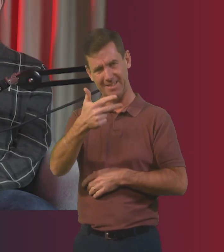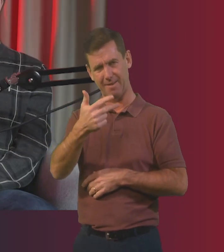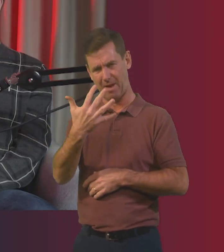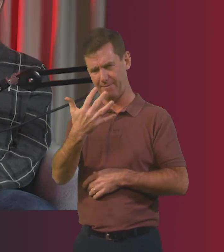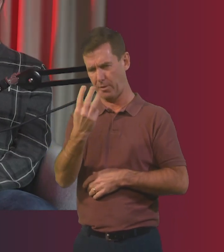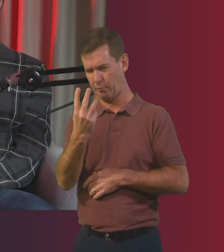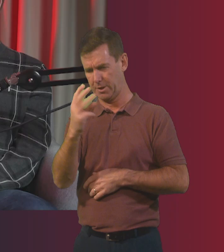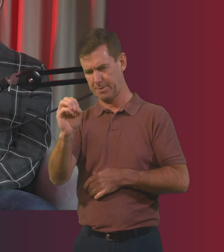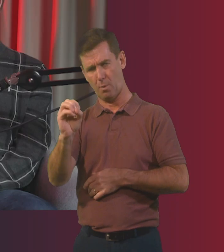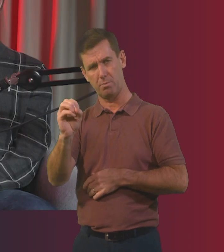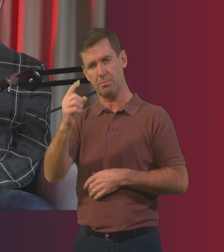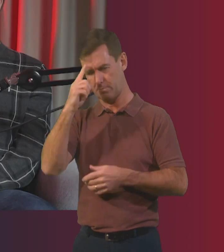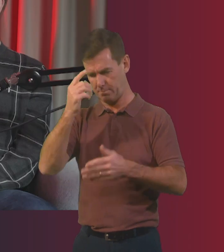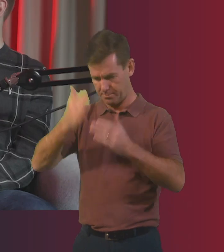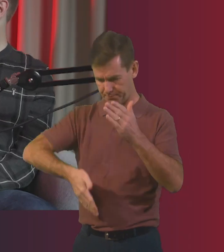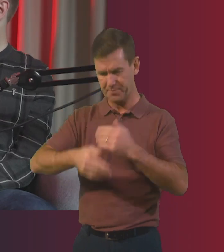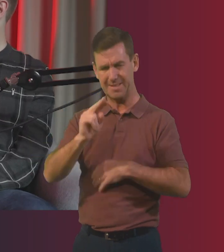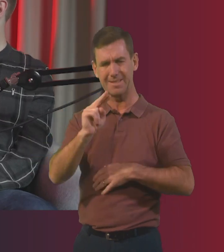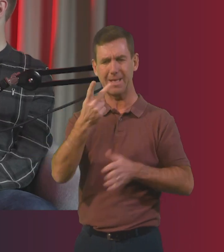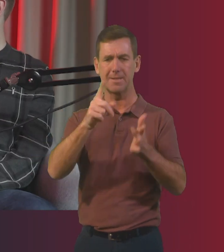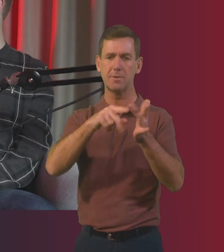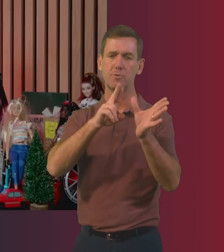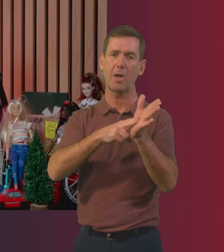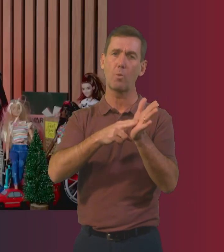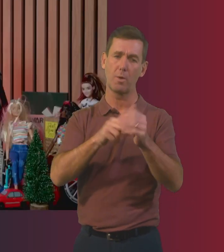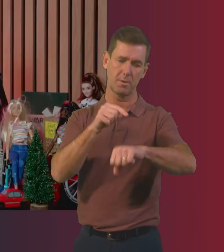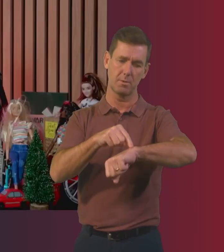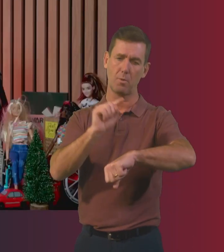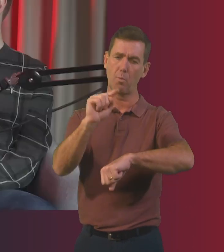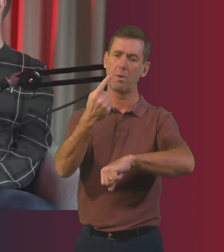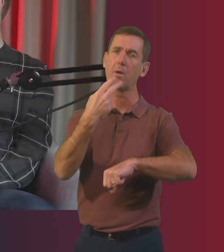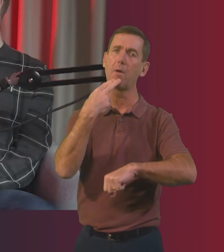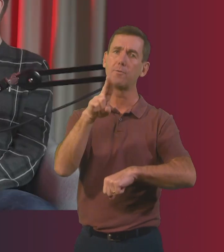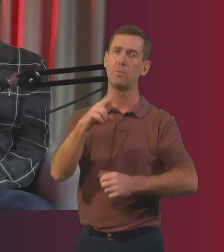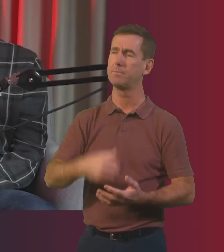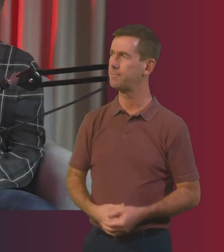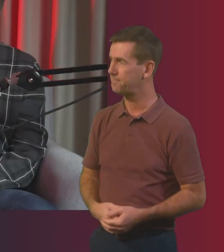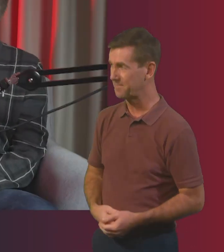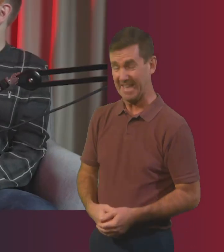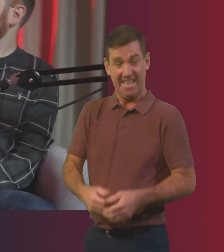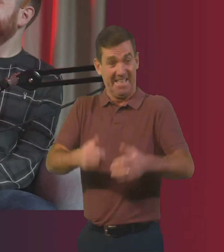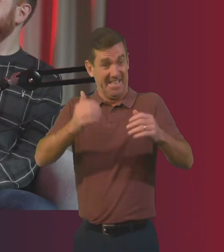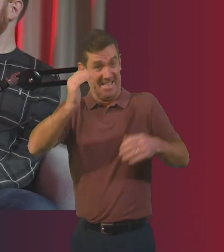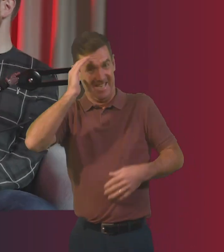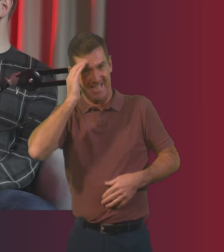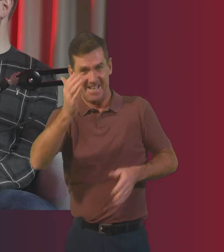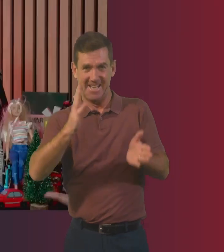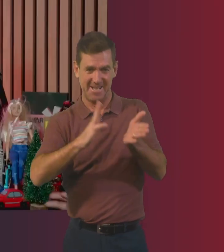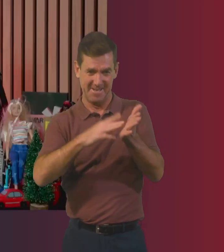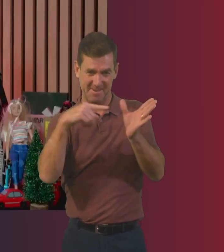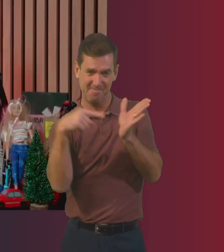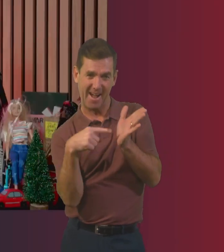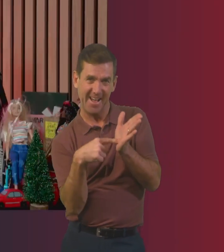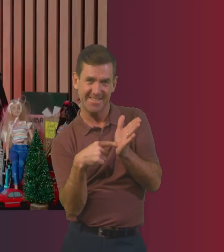deadline for applications is the 2nd of January at 1 p.m. Good luck. So, Hi, Matt. Hi. We are here